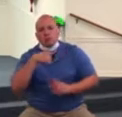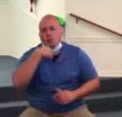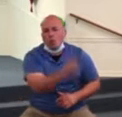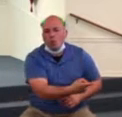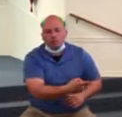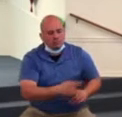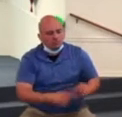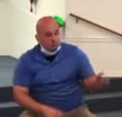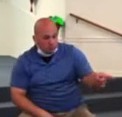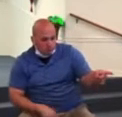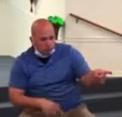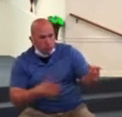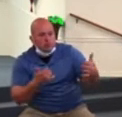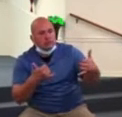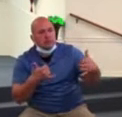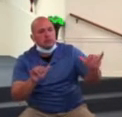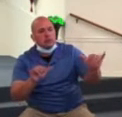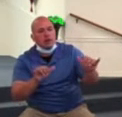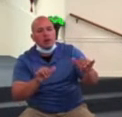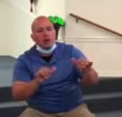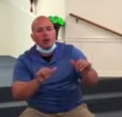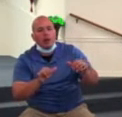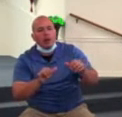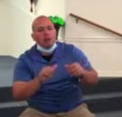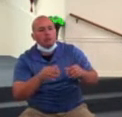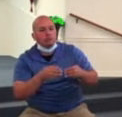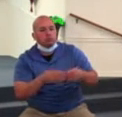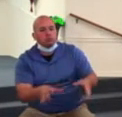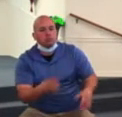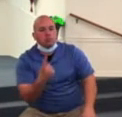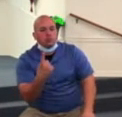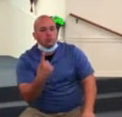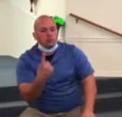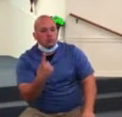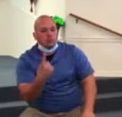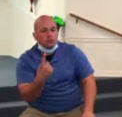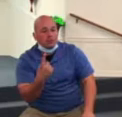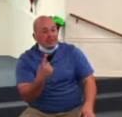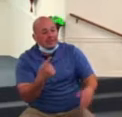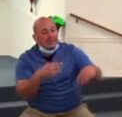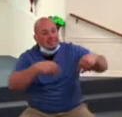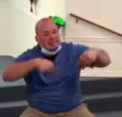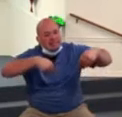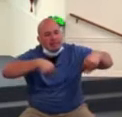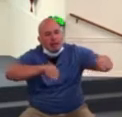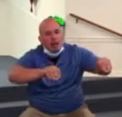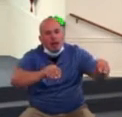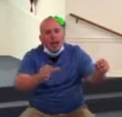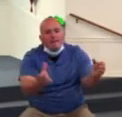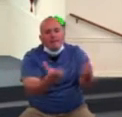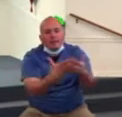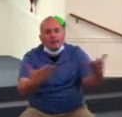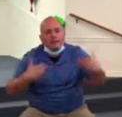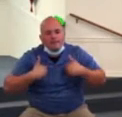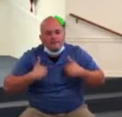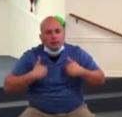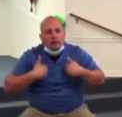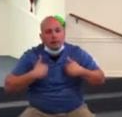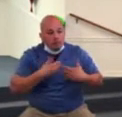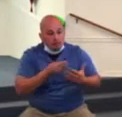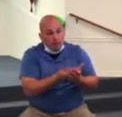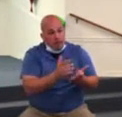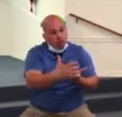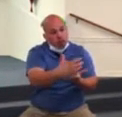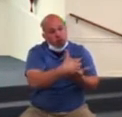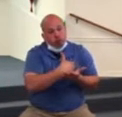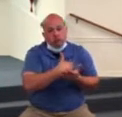still lack one thing. Sell everything you have and give to the poor,